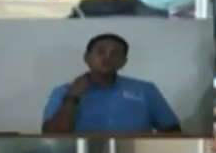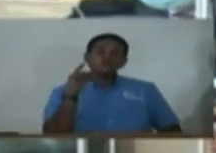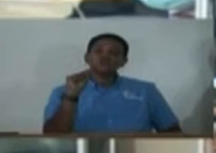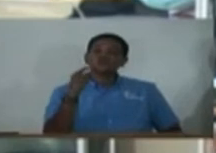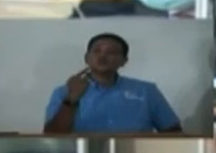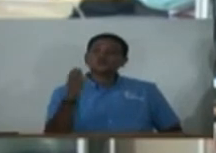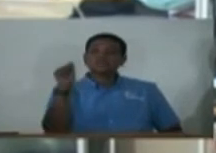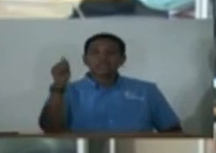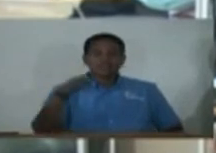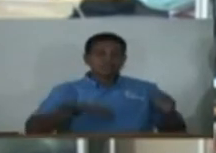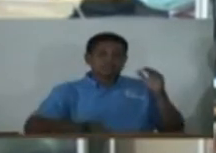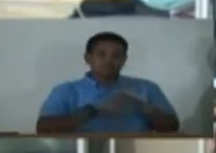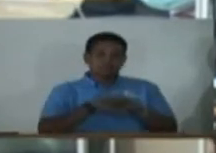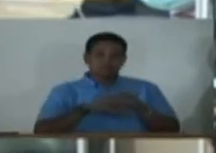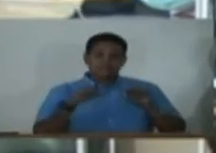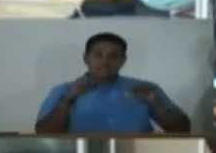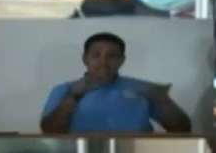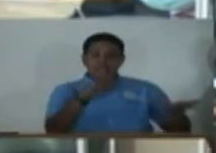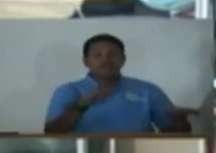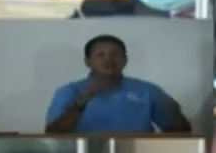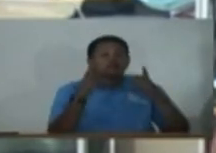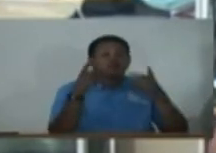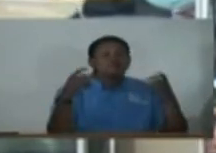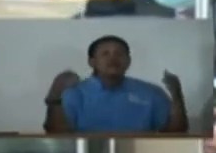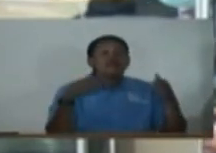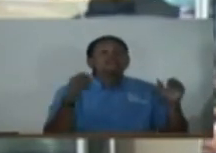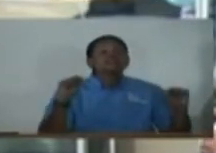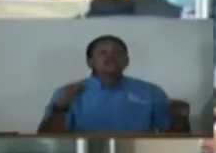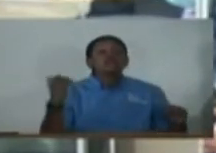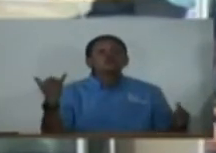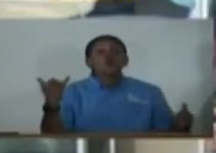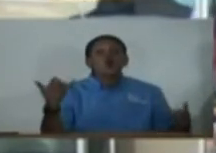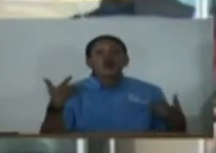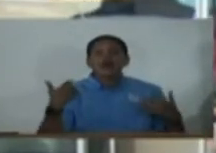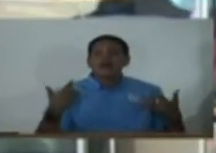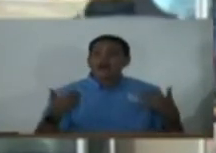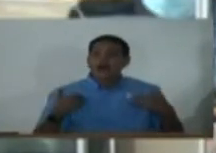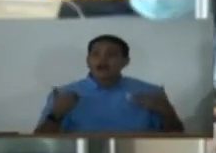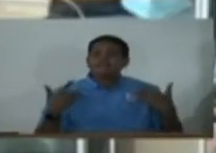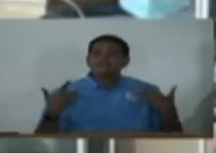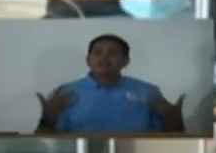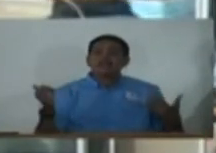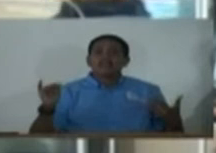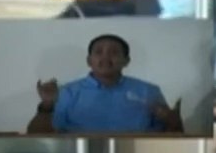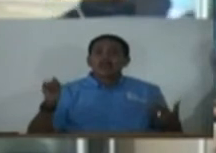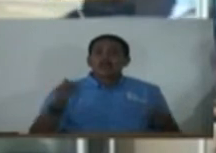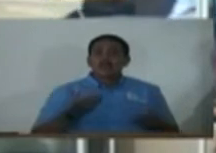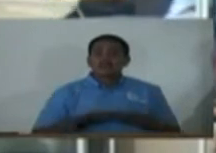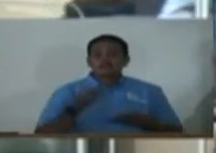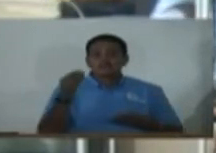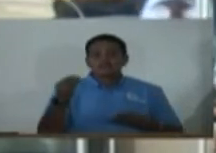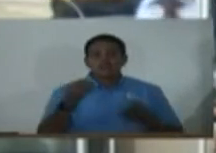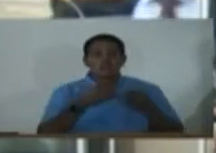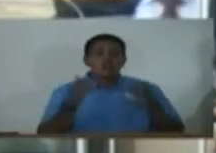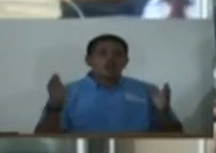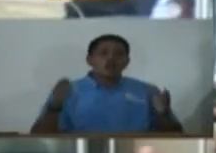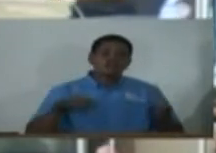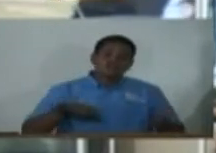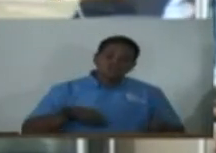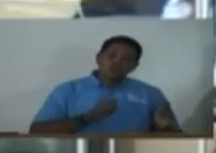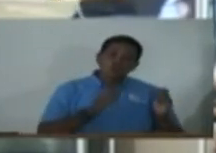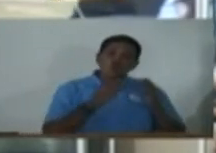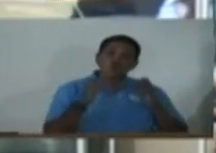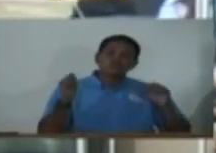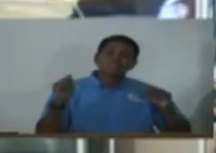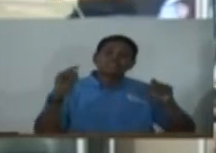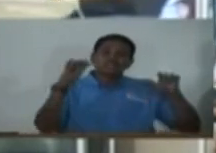2021. Public entities may now hold events such as handing overs, launches, groundbreaking, opening